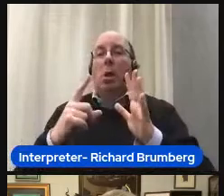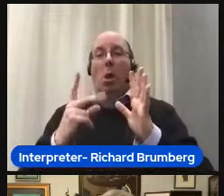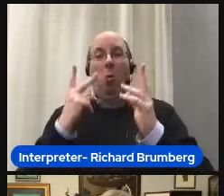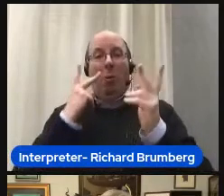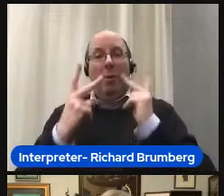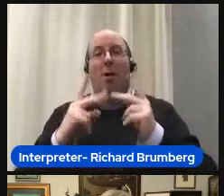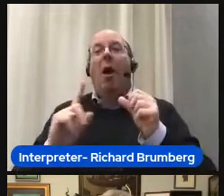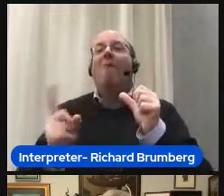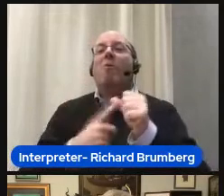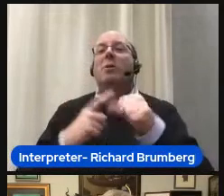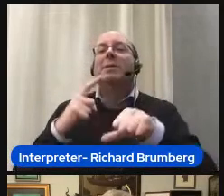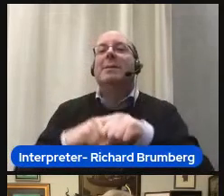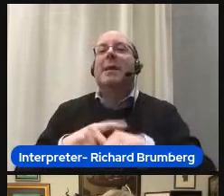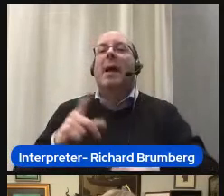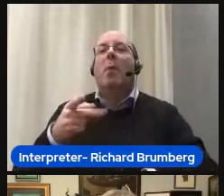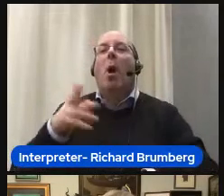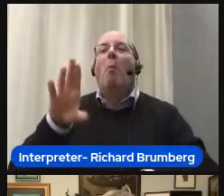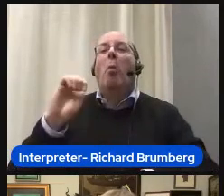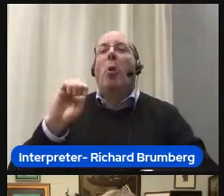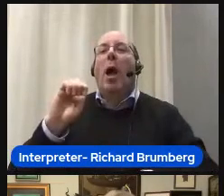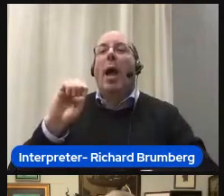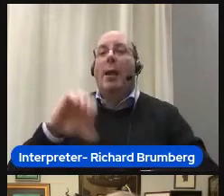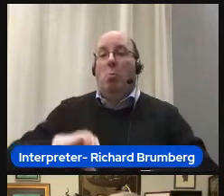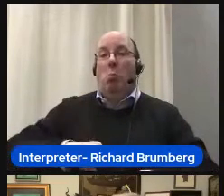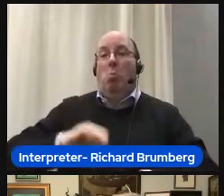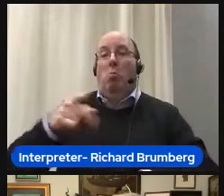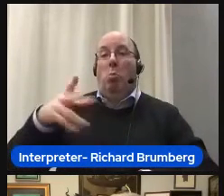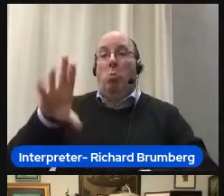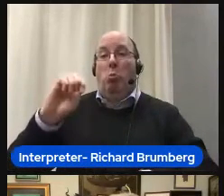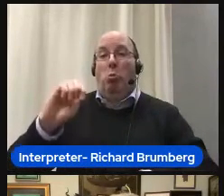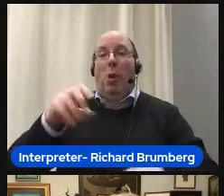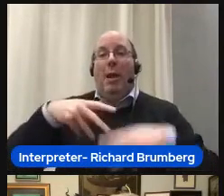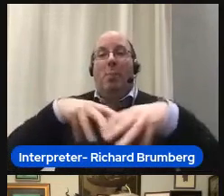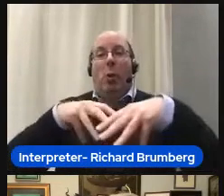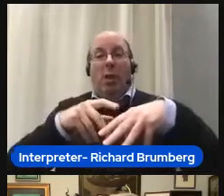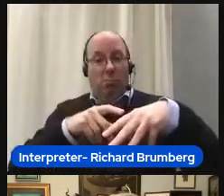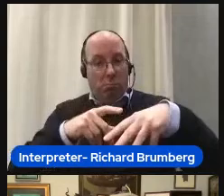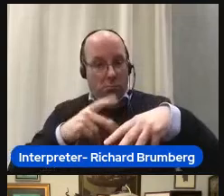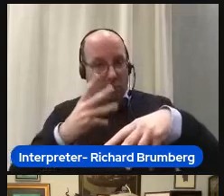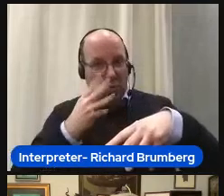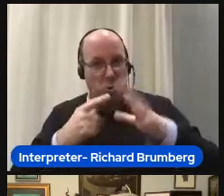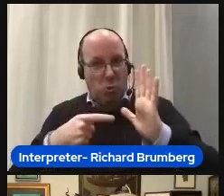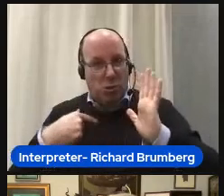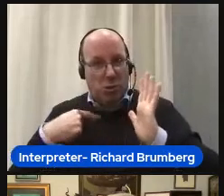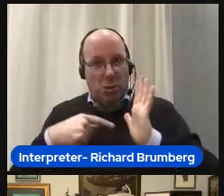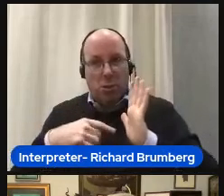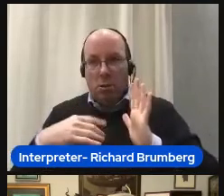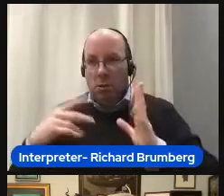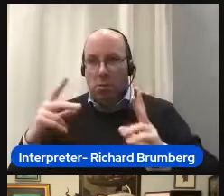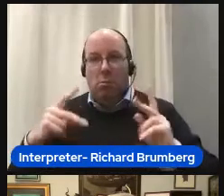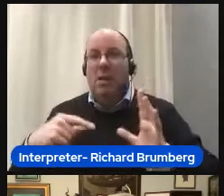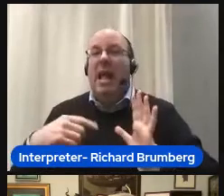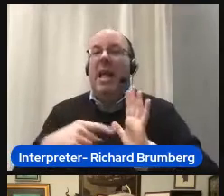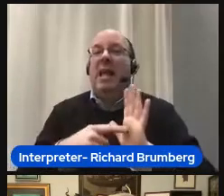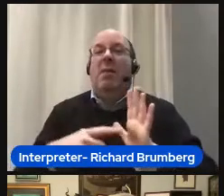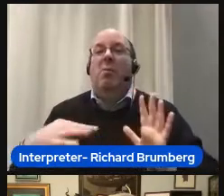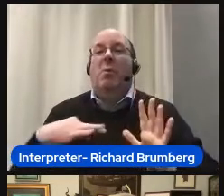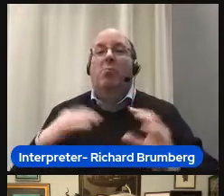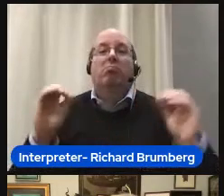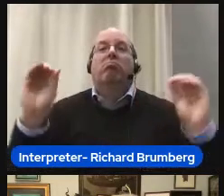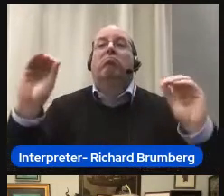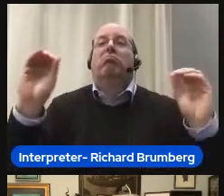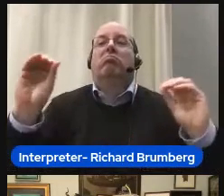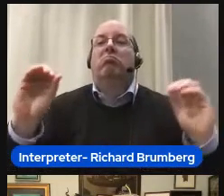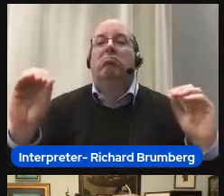Pride Parade, there was really no Jewish representation whatsoever. I think that Rebecca and her family were really the first families